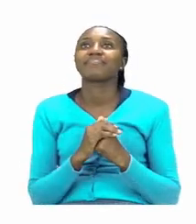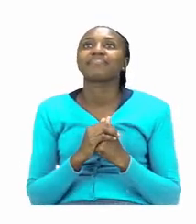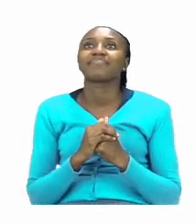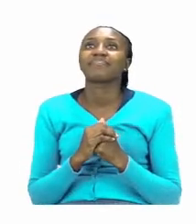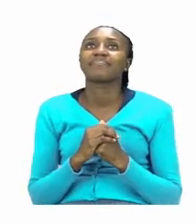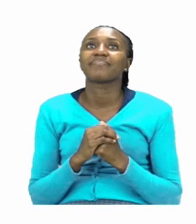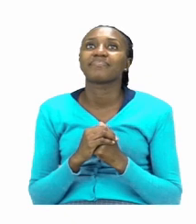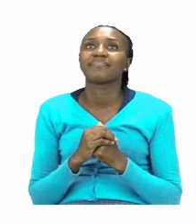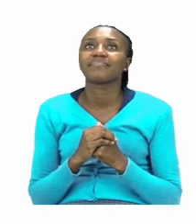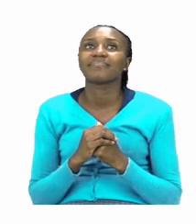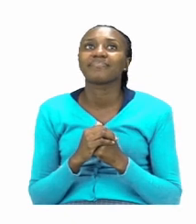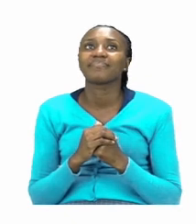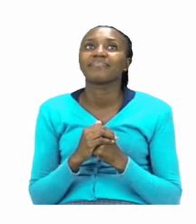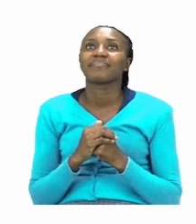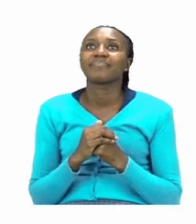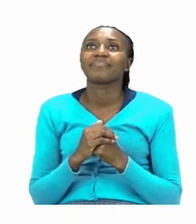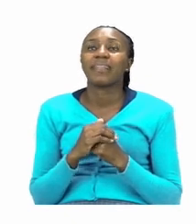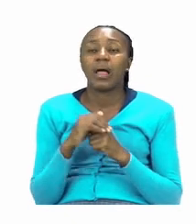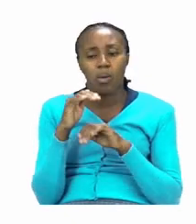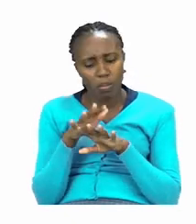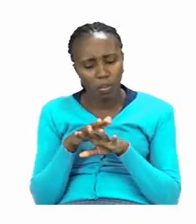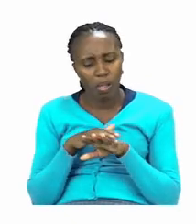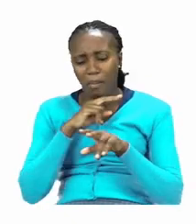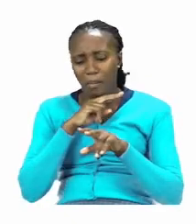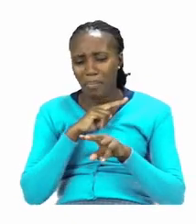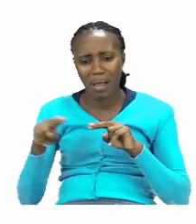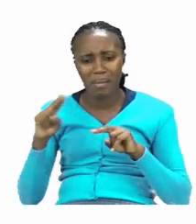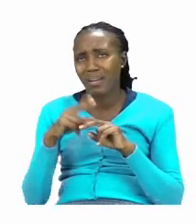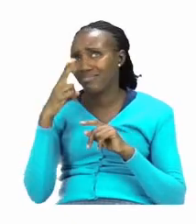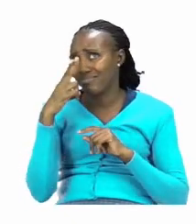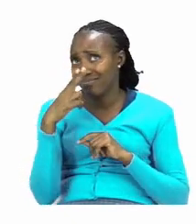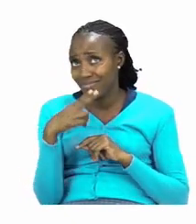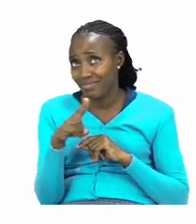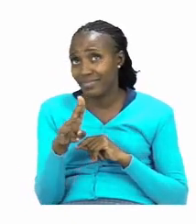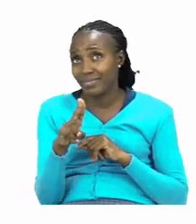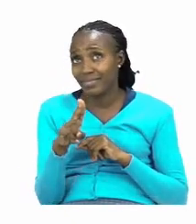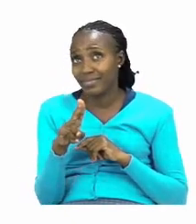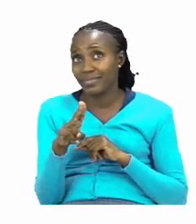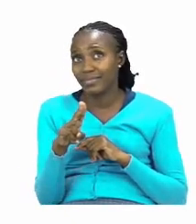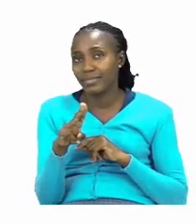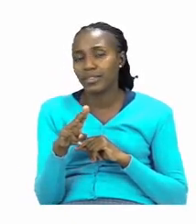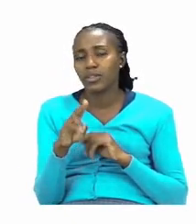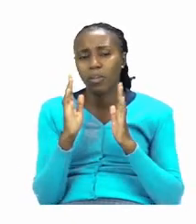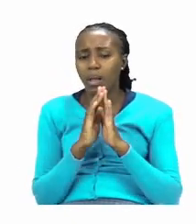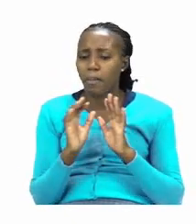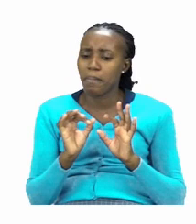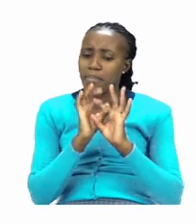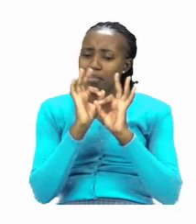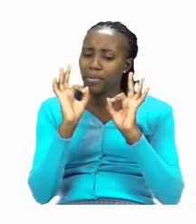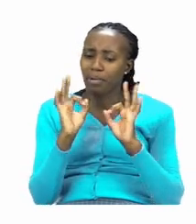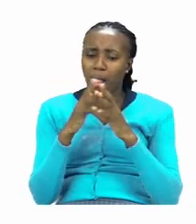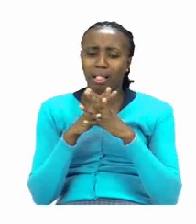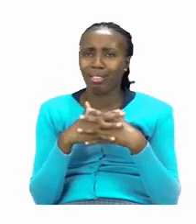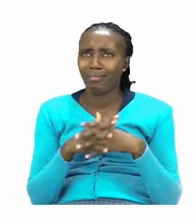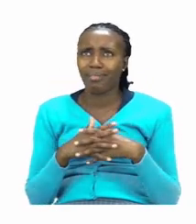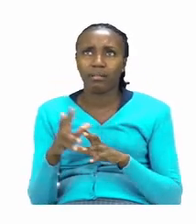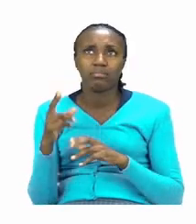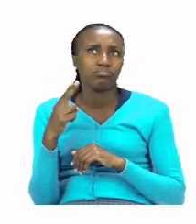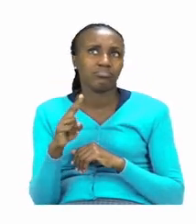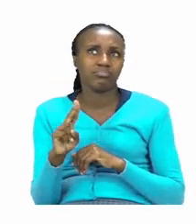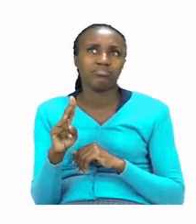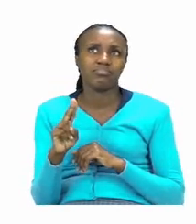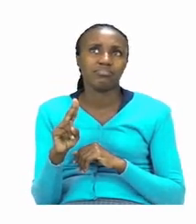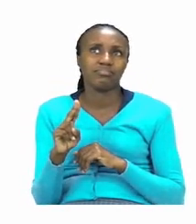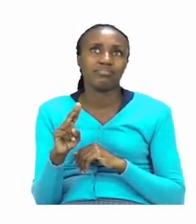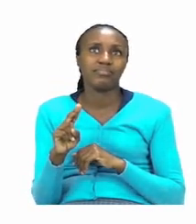answer. Take your time with this one. Make sure that you do your graph beautifully. And when